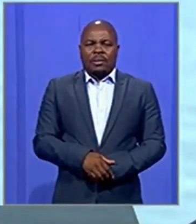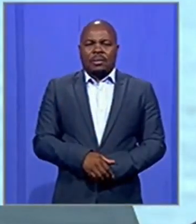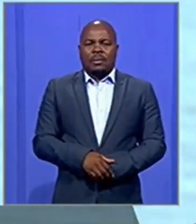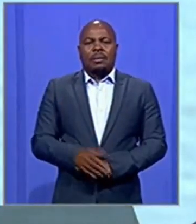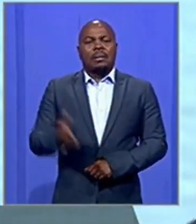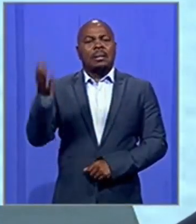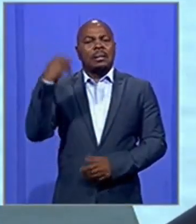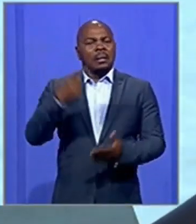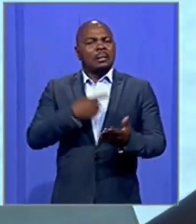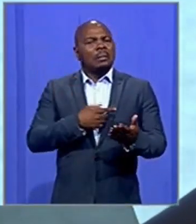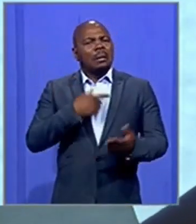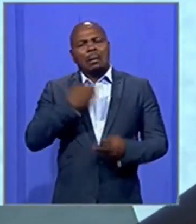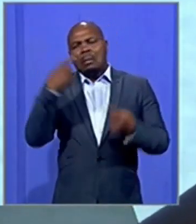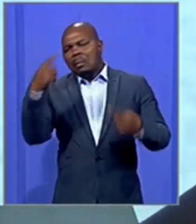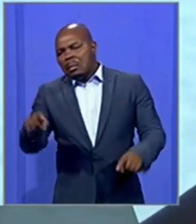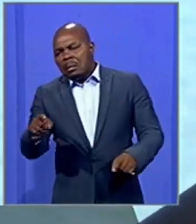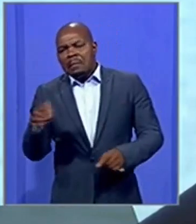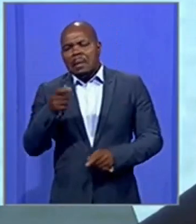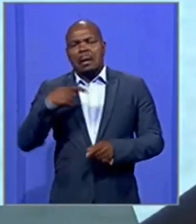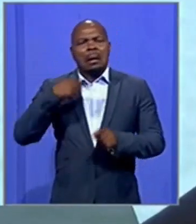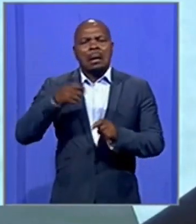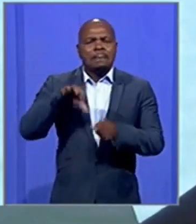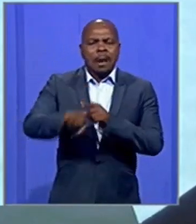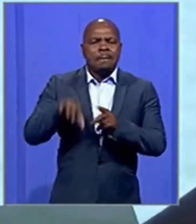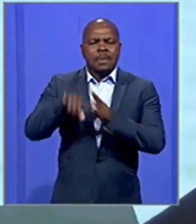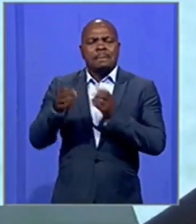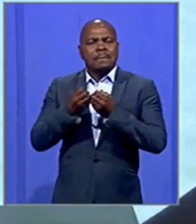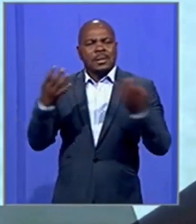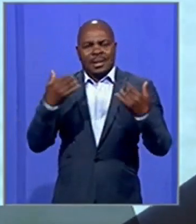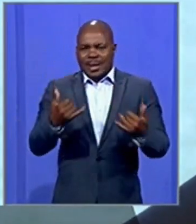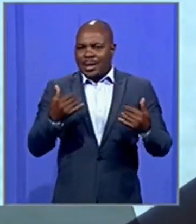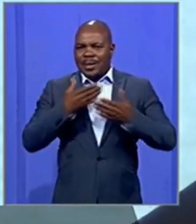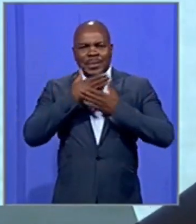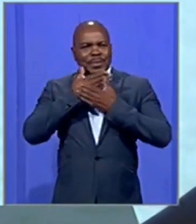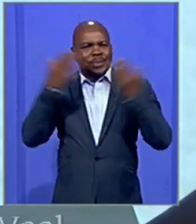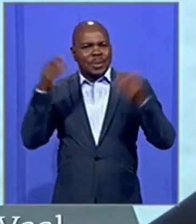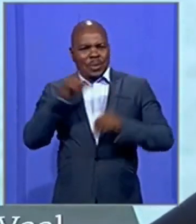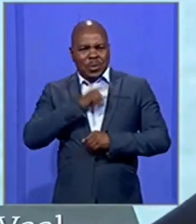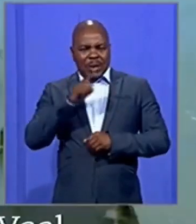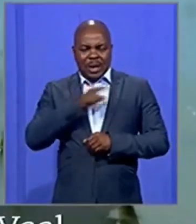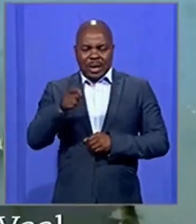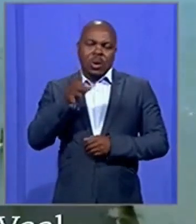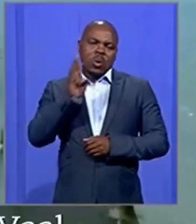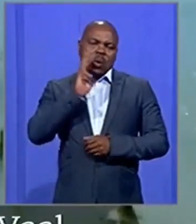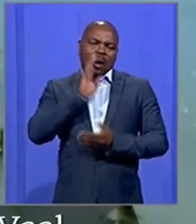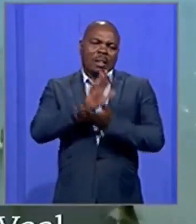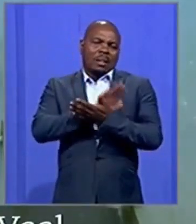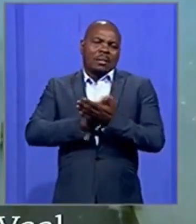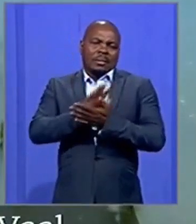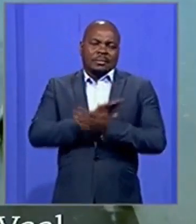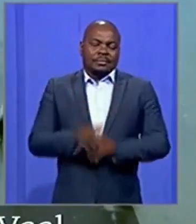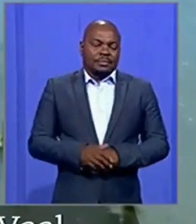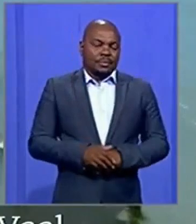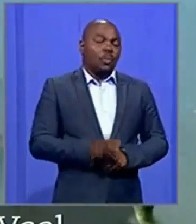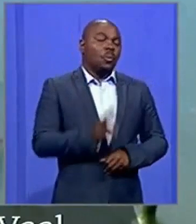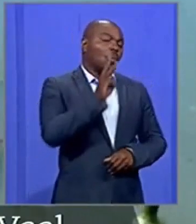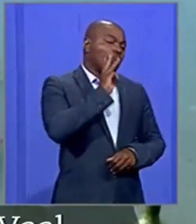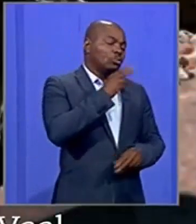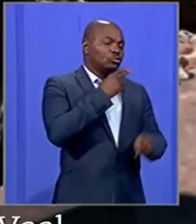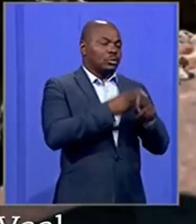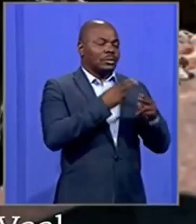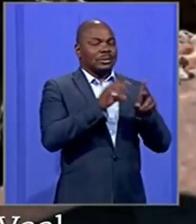ne di tšwara, nou yana a tle re di tšwara ka re di tšwara. Gobane metsi a rona a faile. Kgoro ya metsi le kelela tšhila e